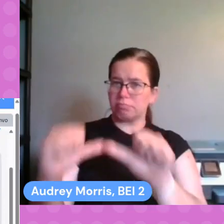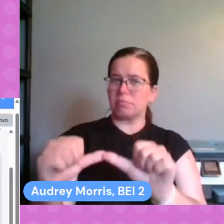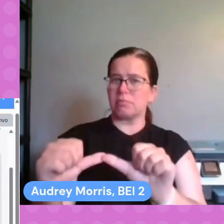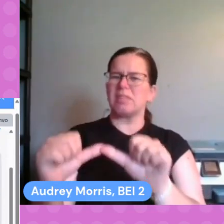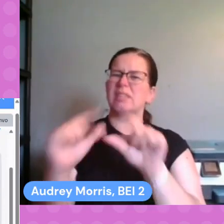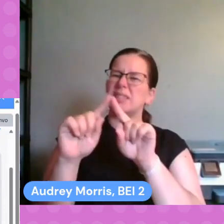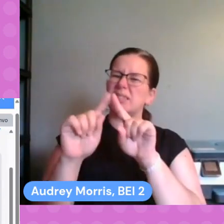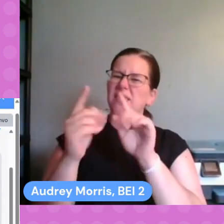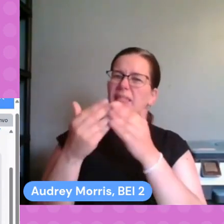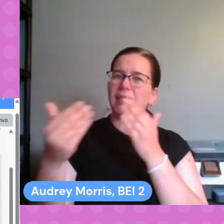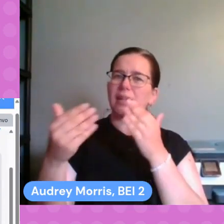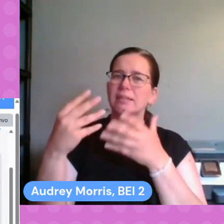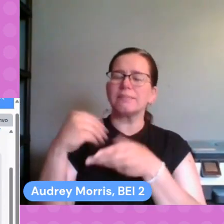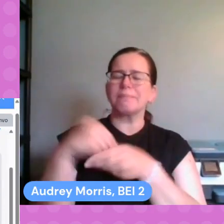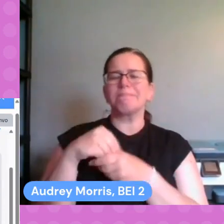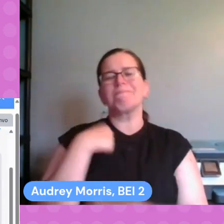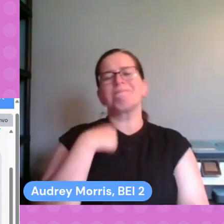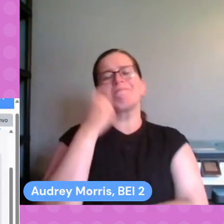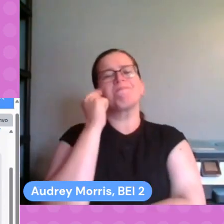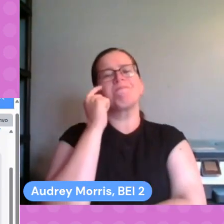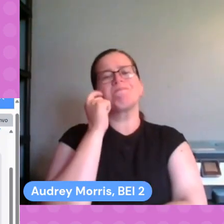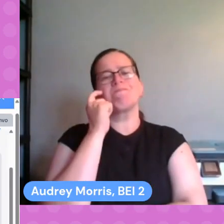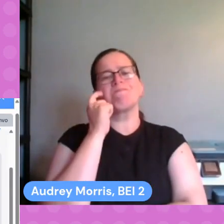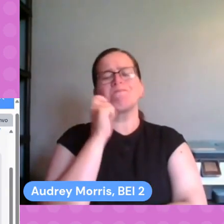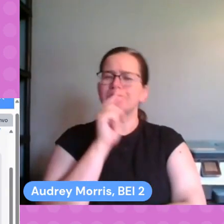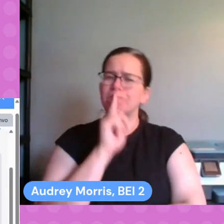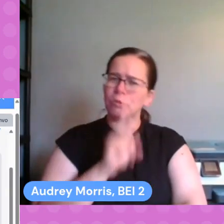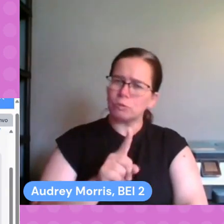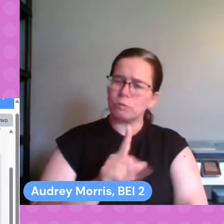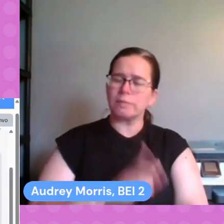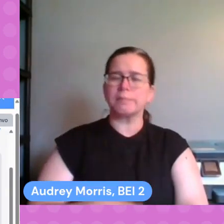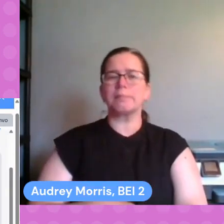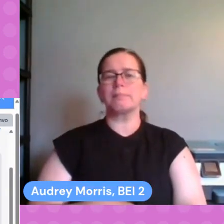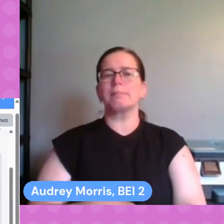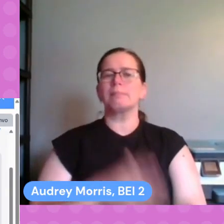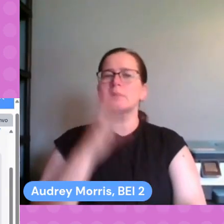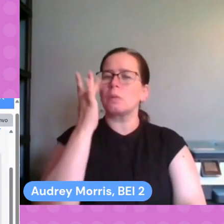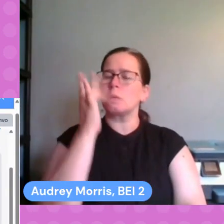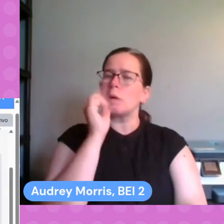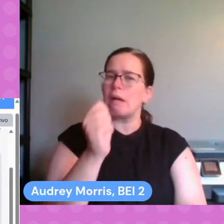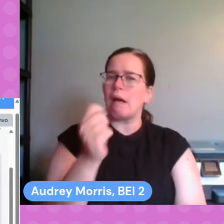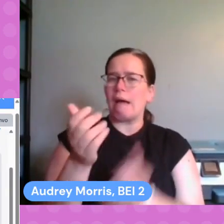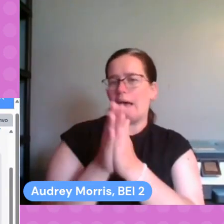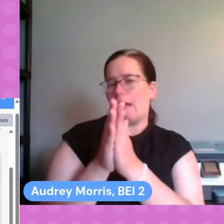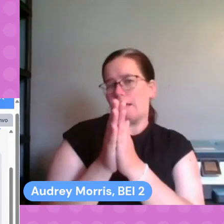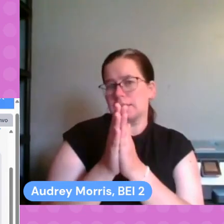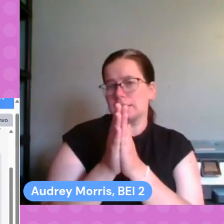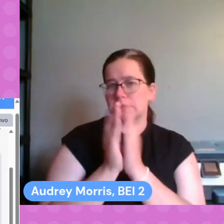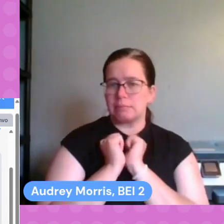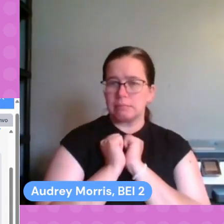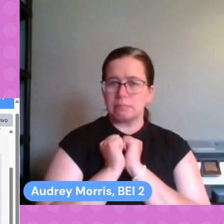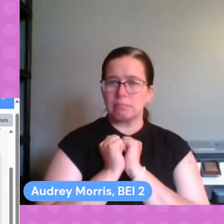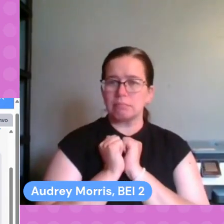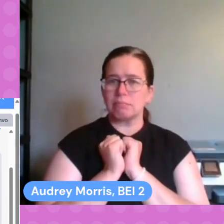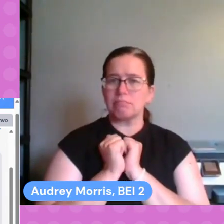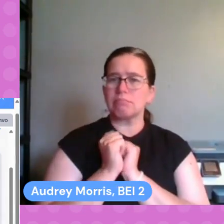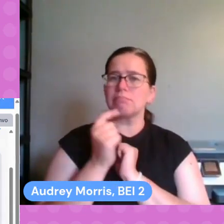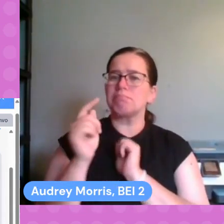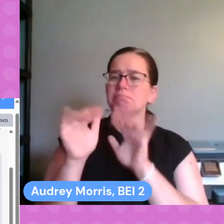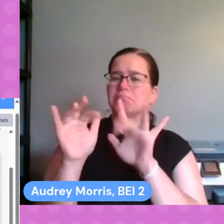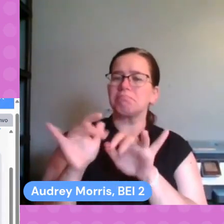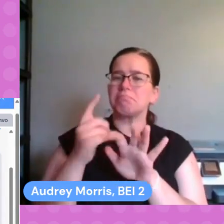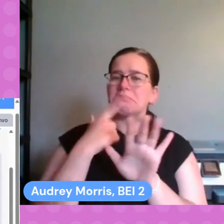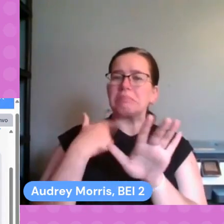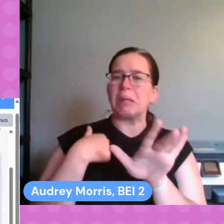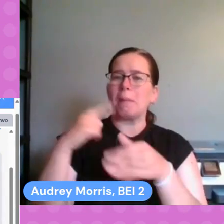here. I'm not sure. Okay, well, let's see. Why don't I just ask it? Tell me about